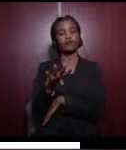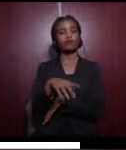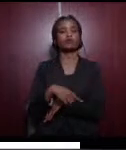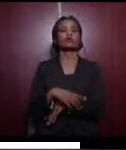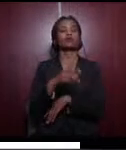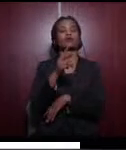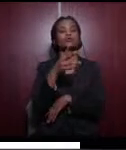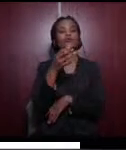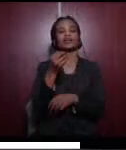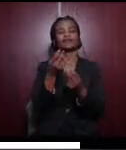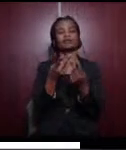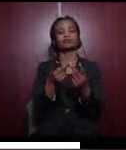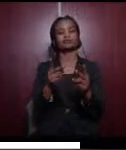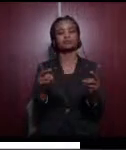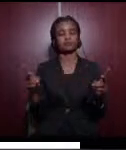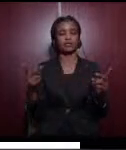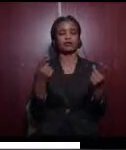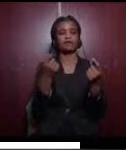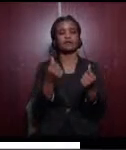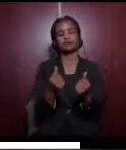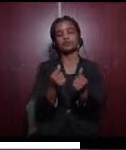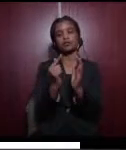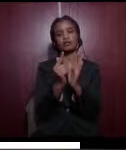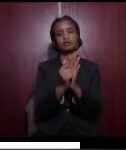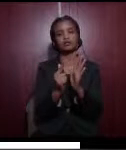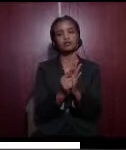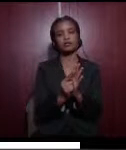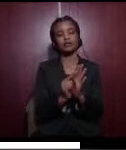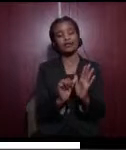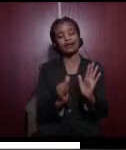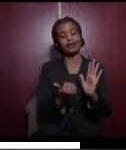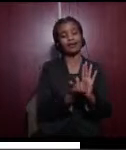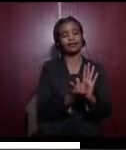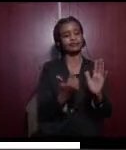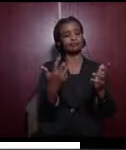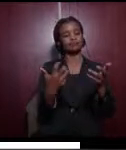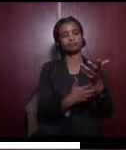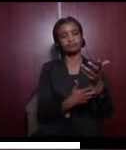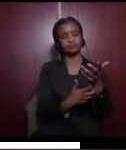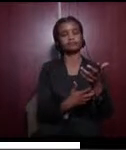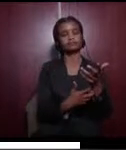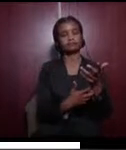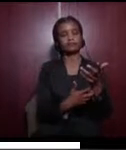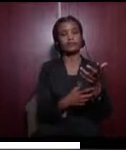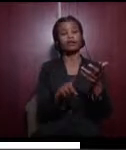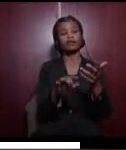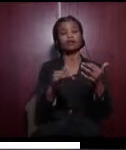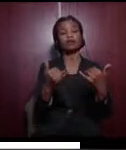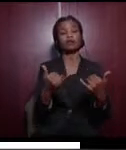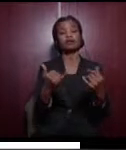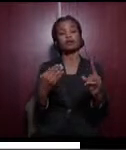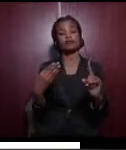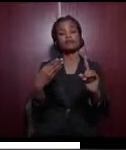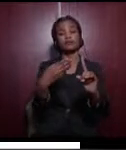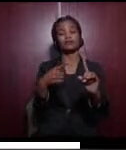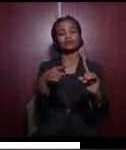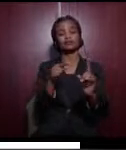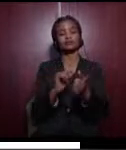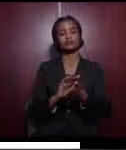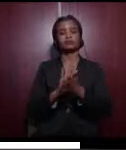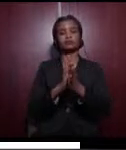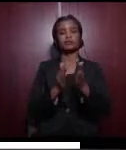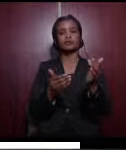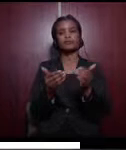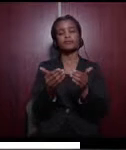various financial legislations that are not aligned with the Fundraising Act. So the purpose of the Disaster Management Act is to